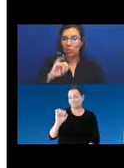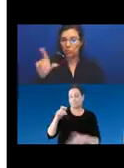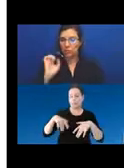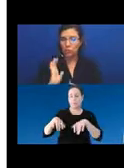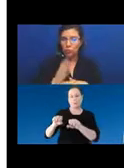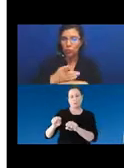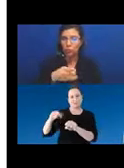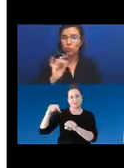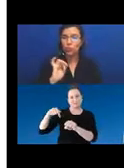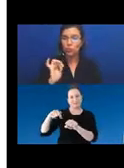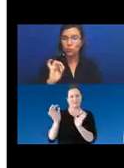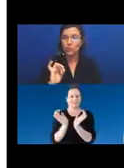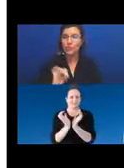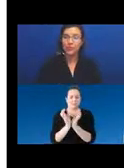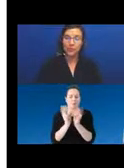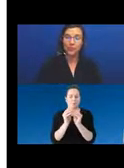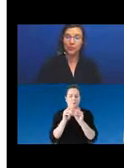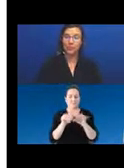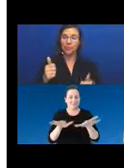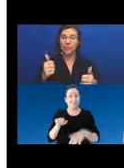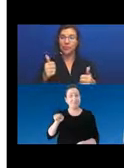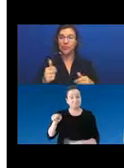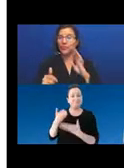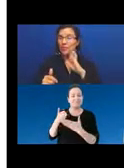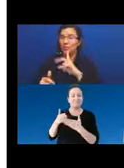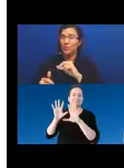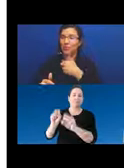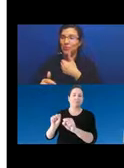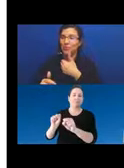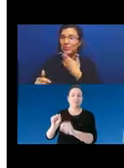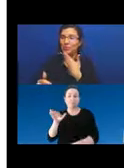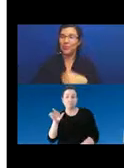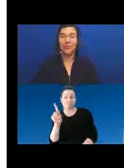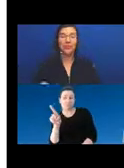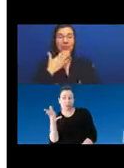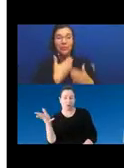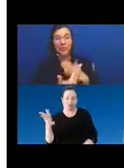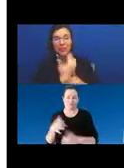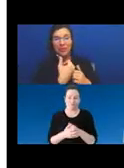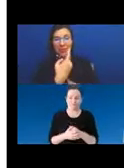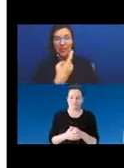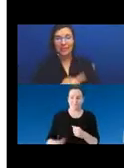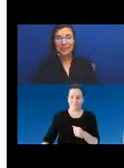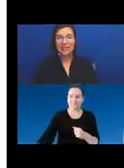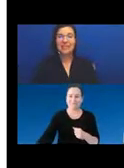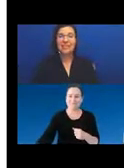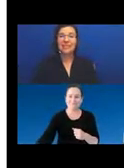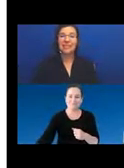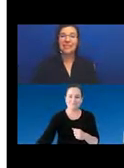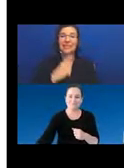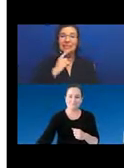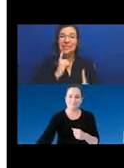too. Okay? Will do. Thank you. Good morning, everyone. So this